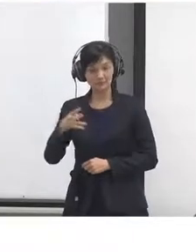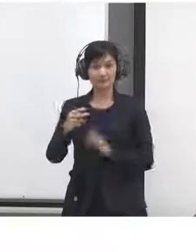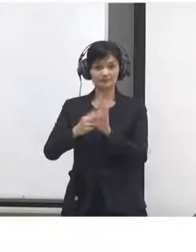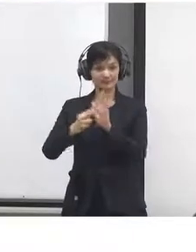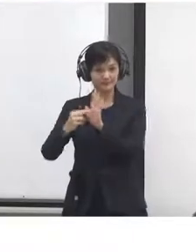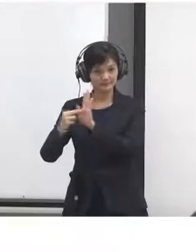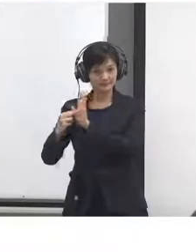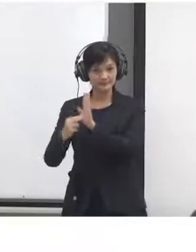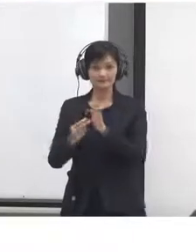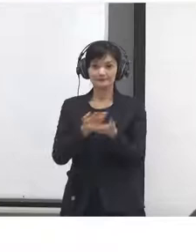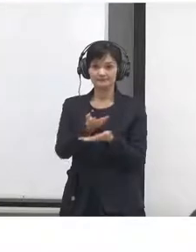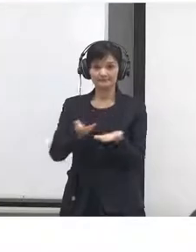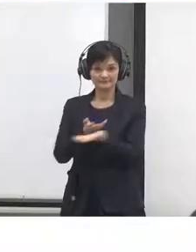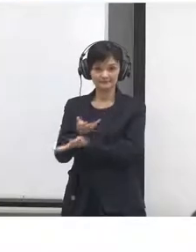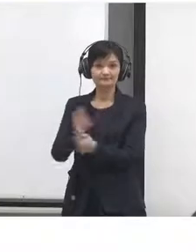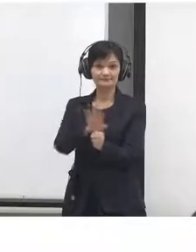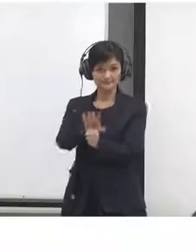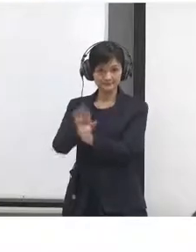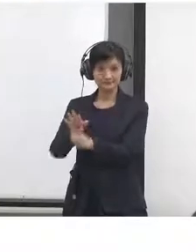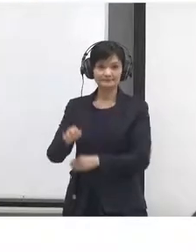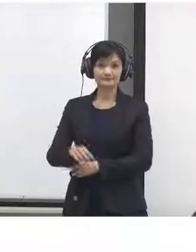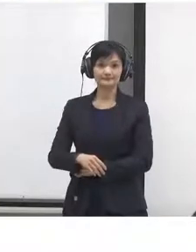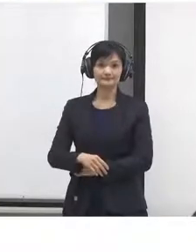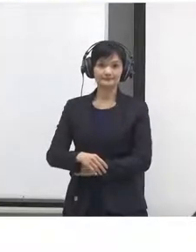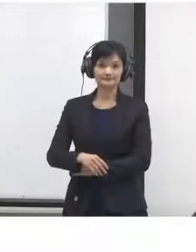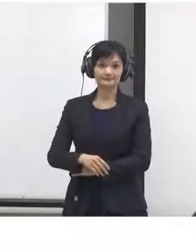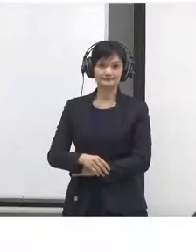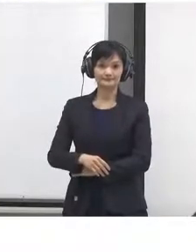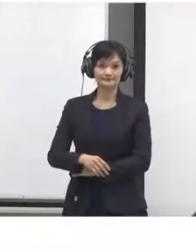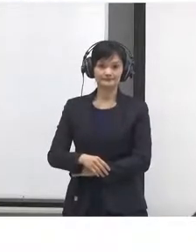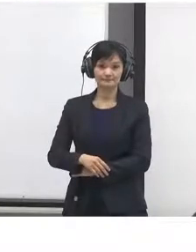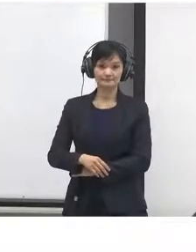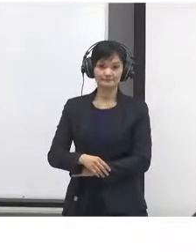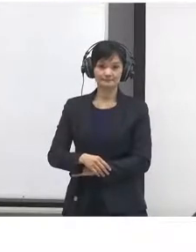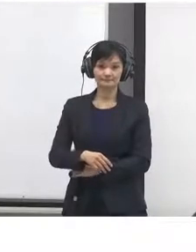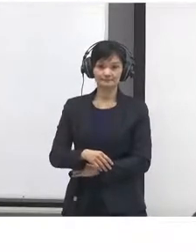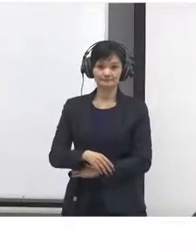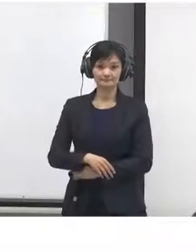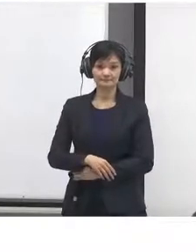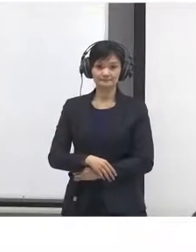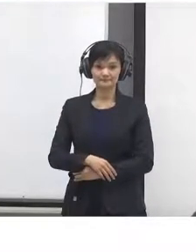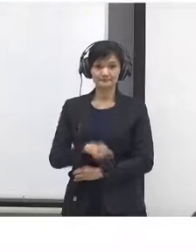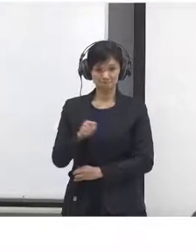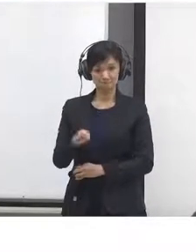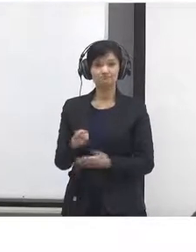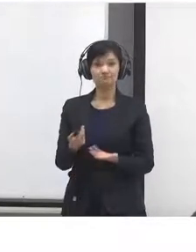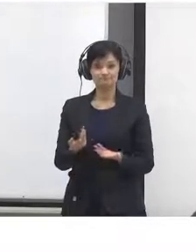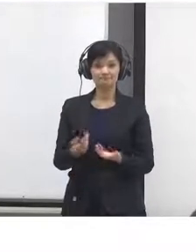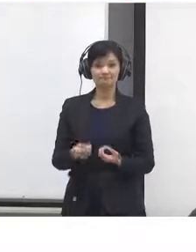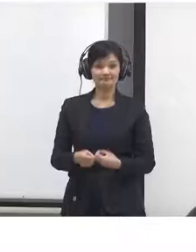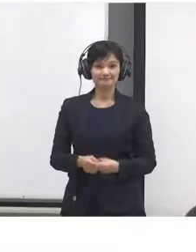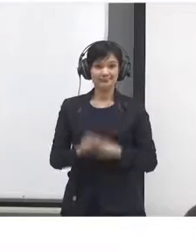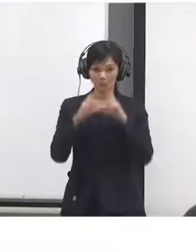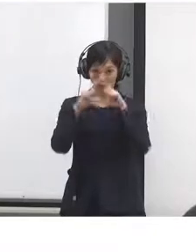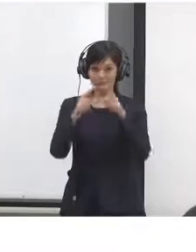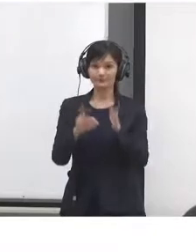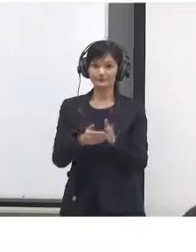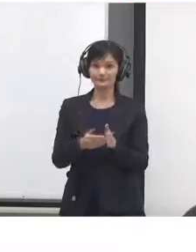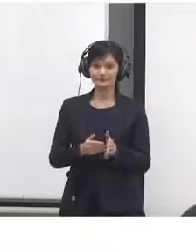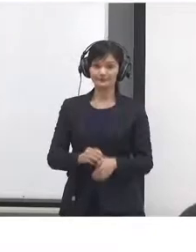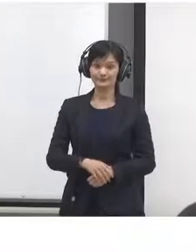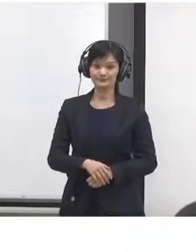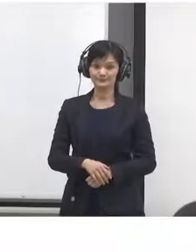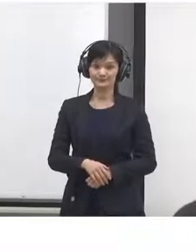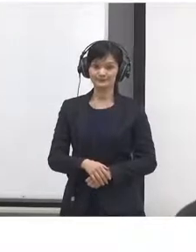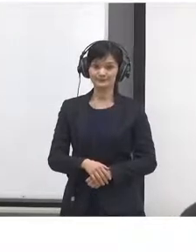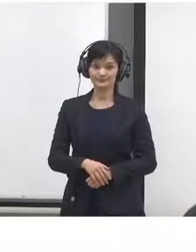Okay, so that's our answer. So anyone, because three of these questions are from Zito,